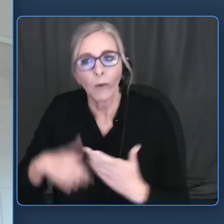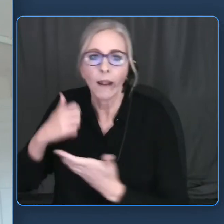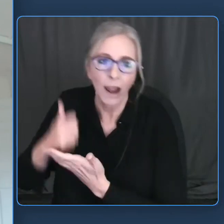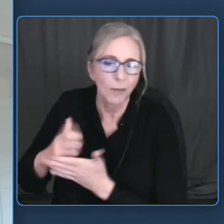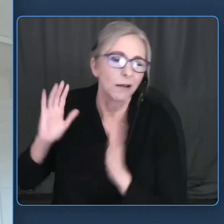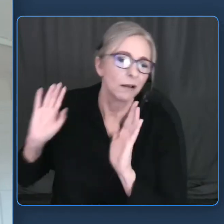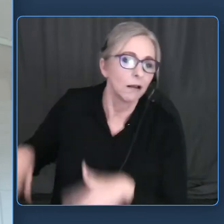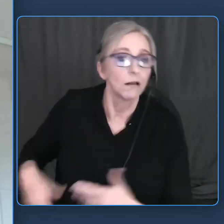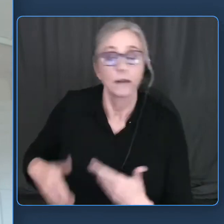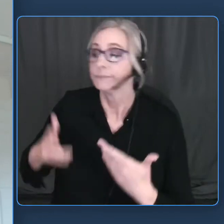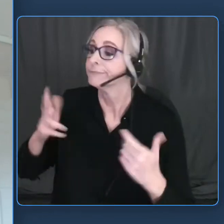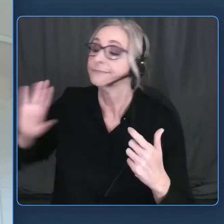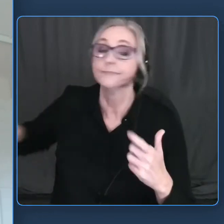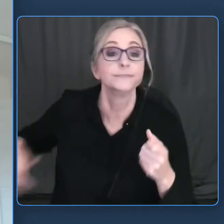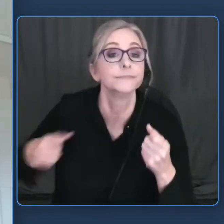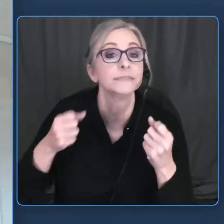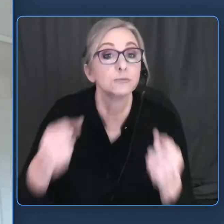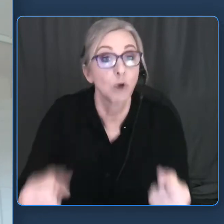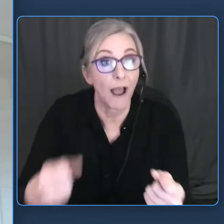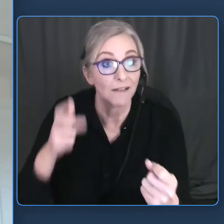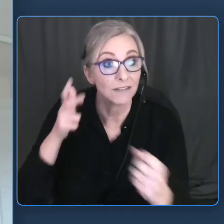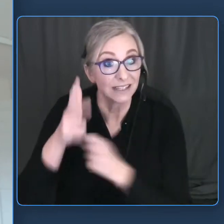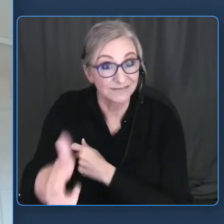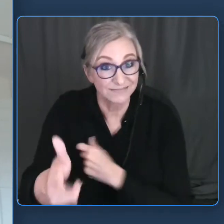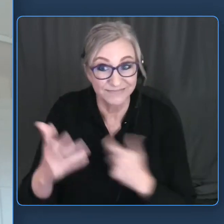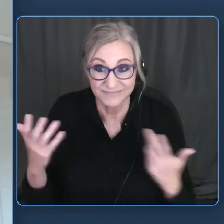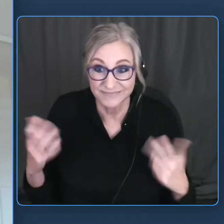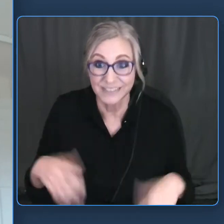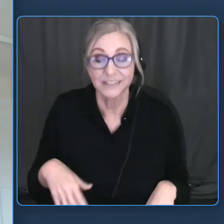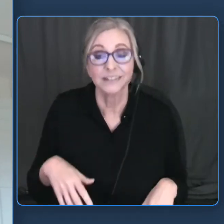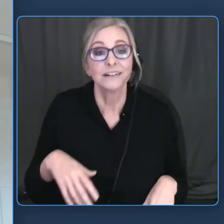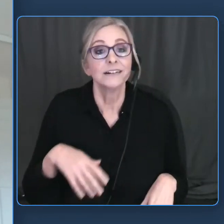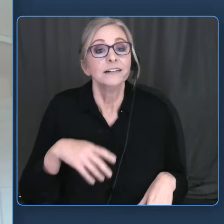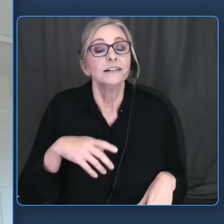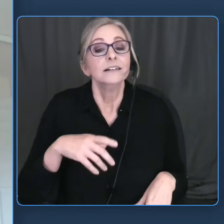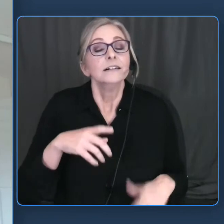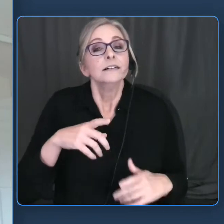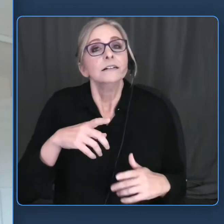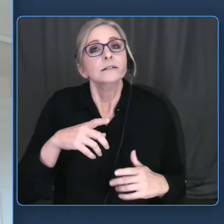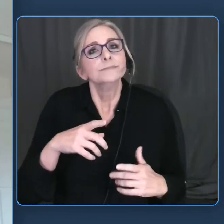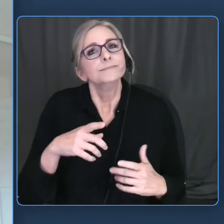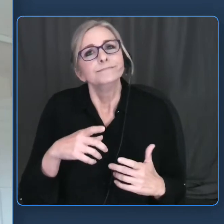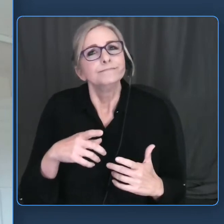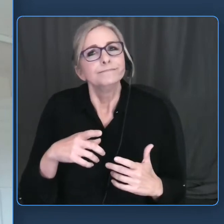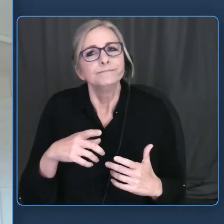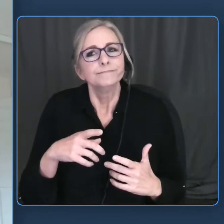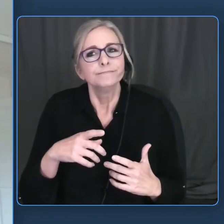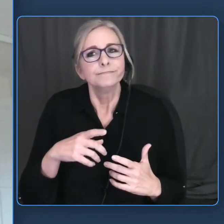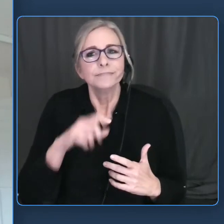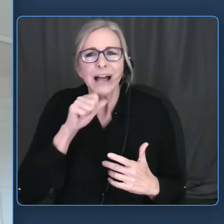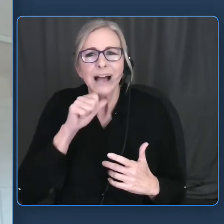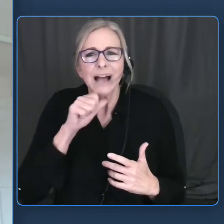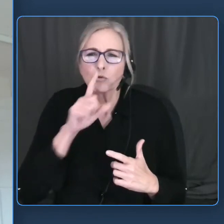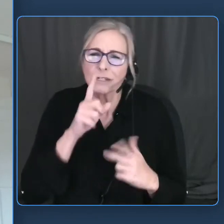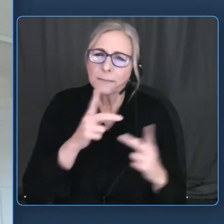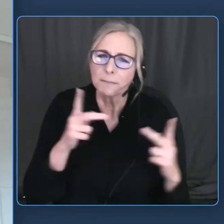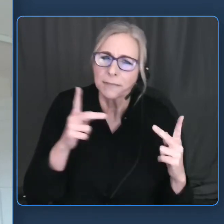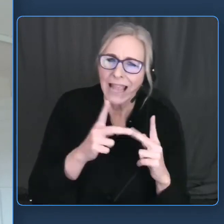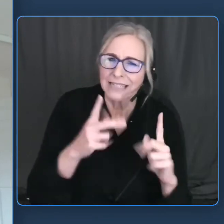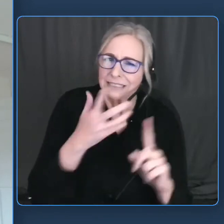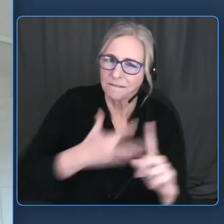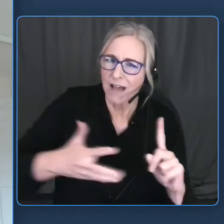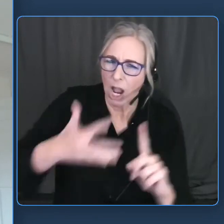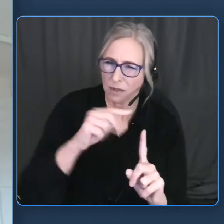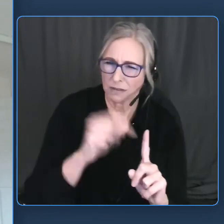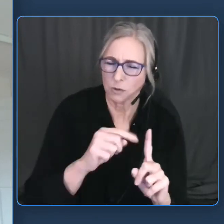users on to the bus. But I would also say that it's not so much place and environment